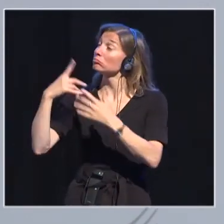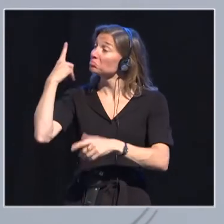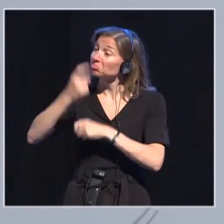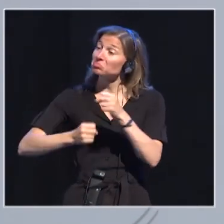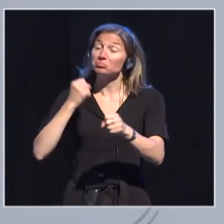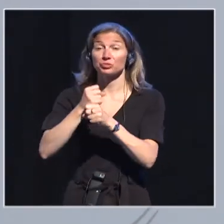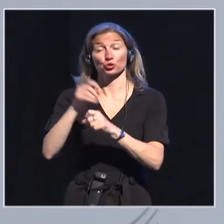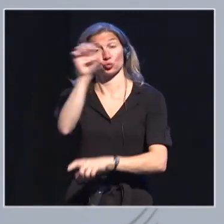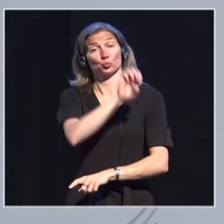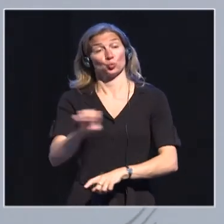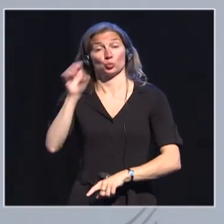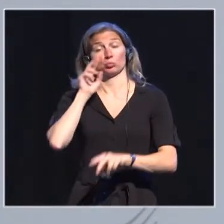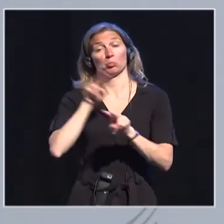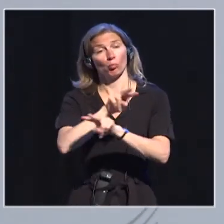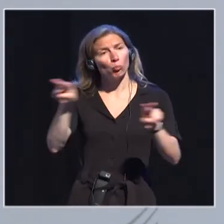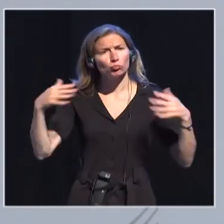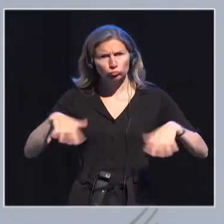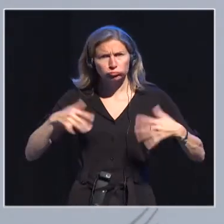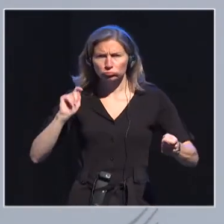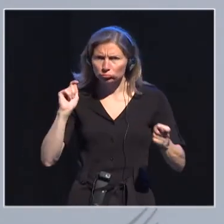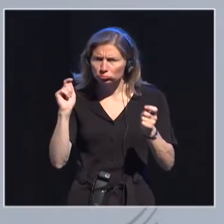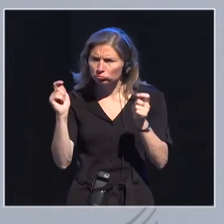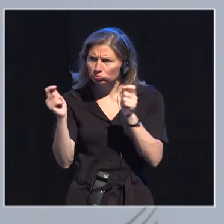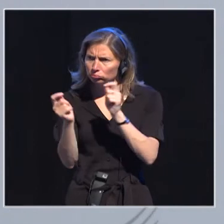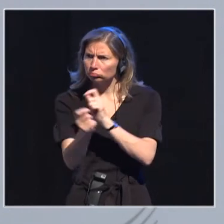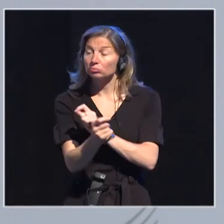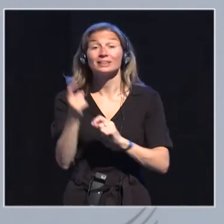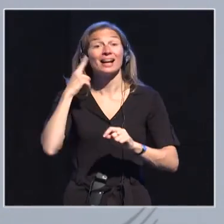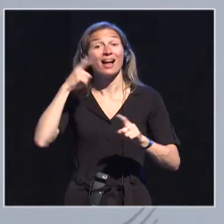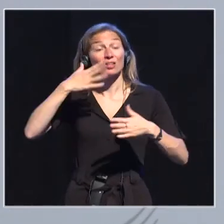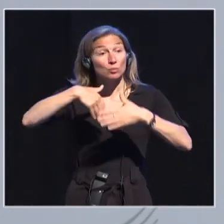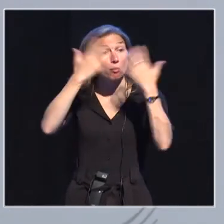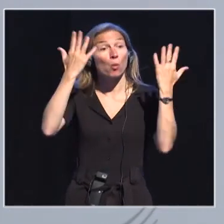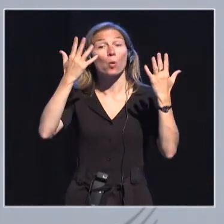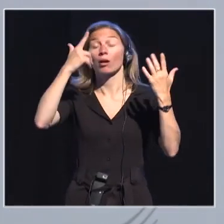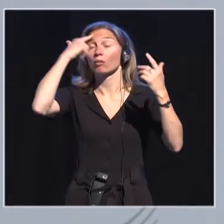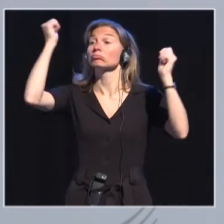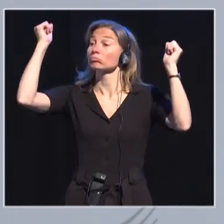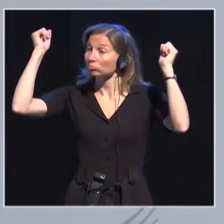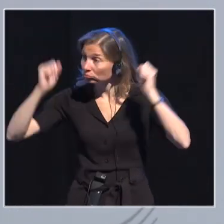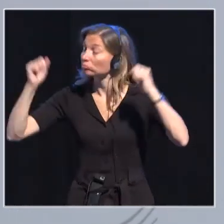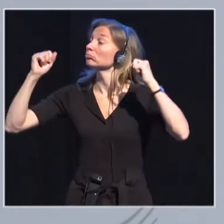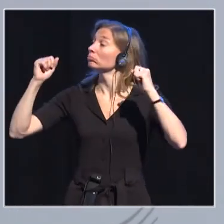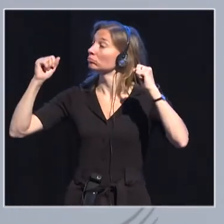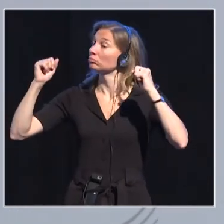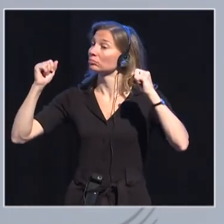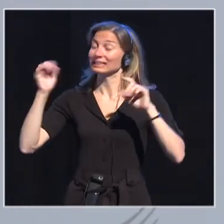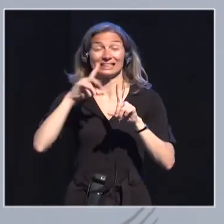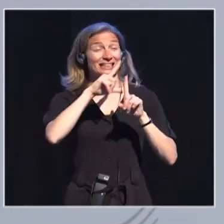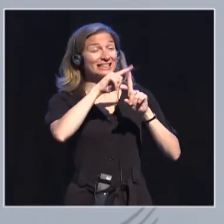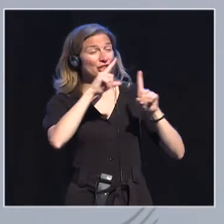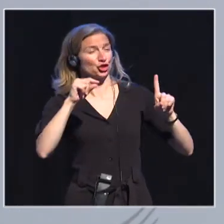setting. It is now the consensus that we signed this morning. The digital element is really clearly stated in